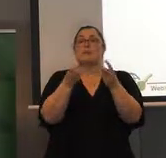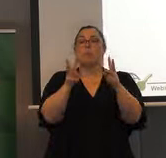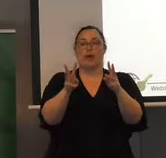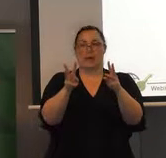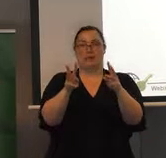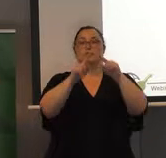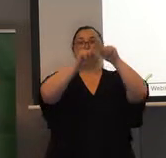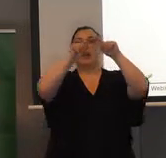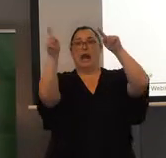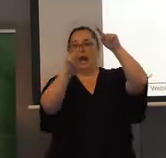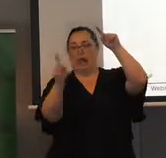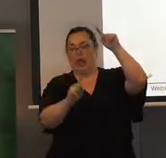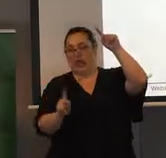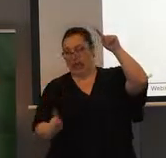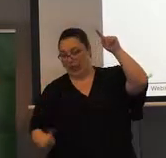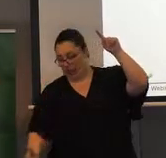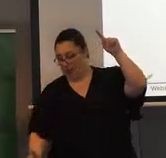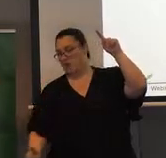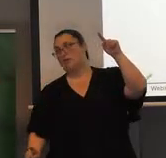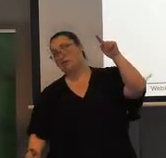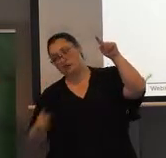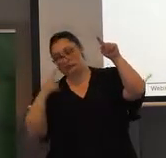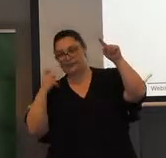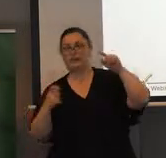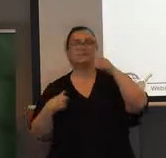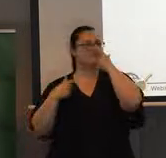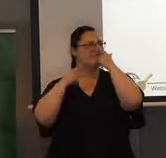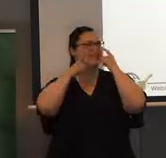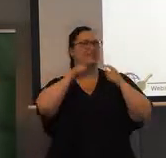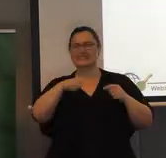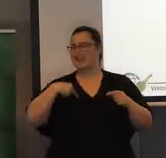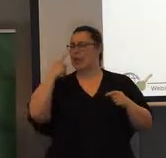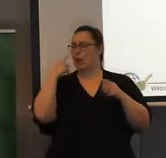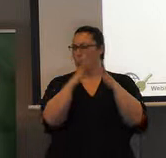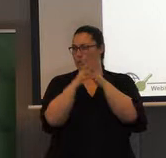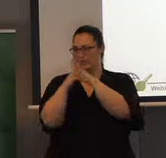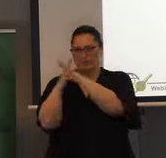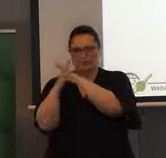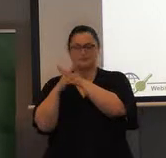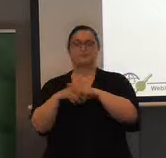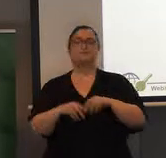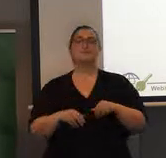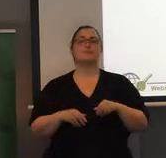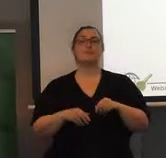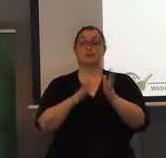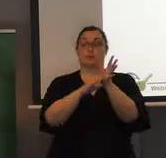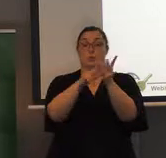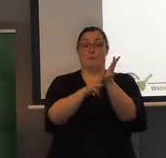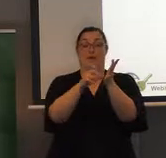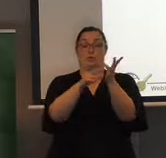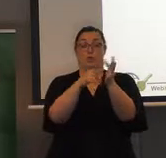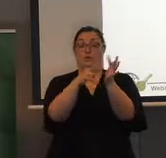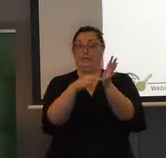way to bypass repeated navigational elements. I was looking at a website yesterday. In order to get to the